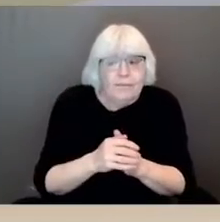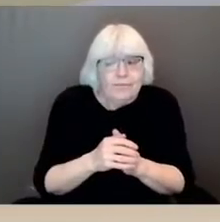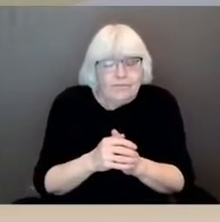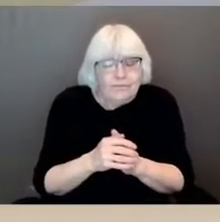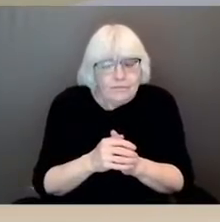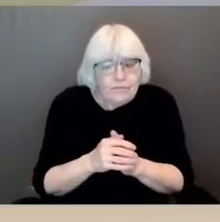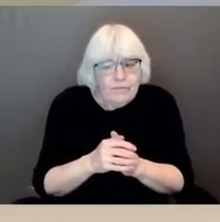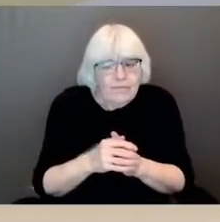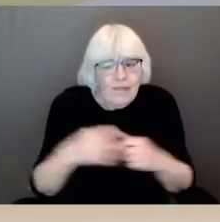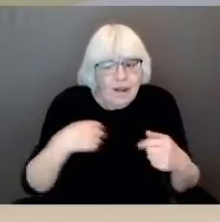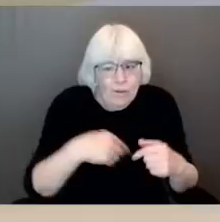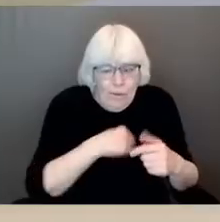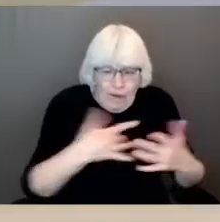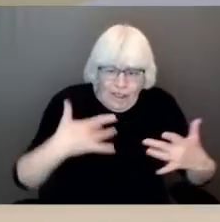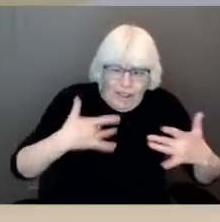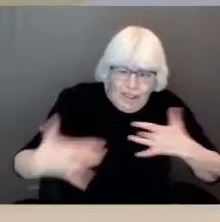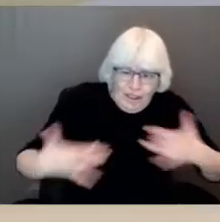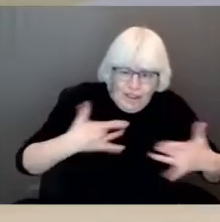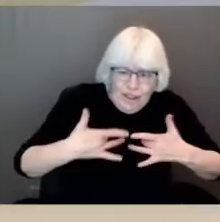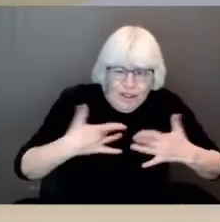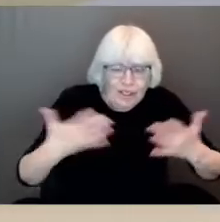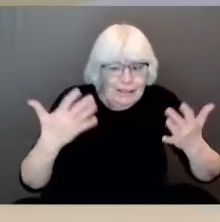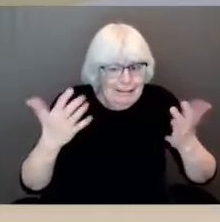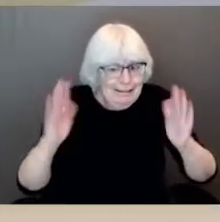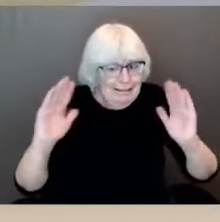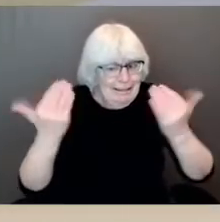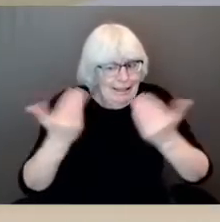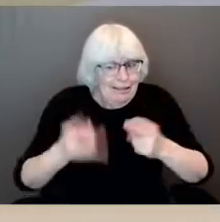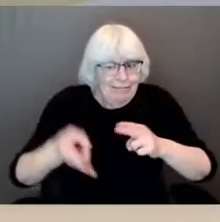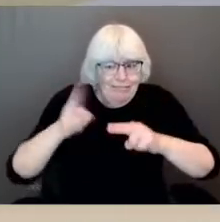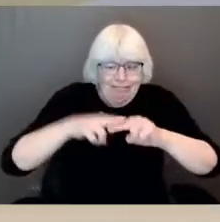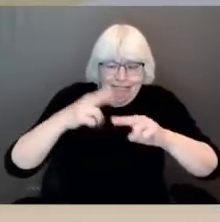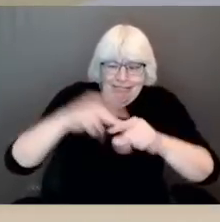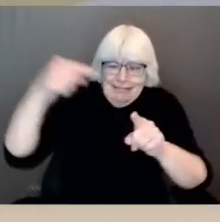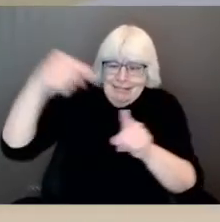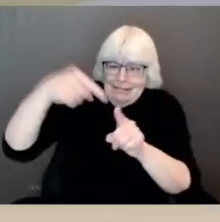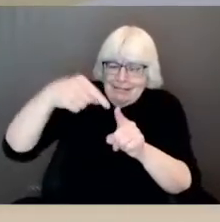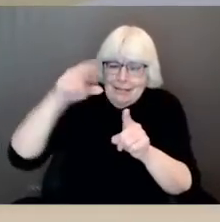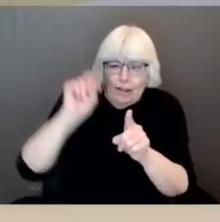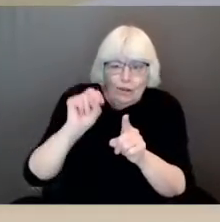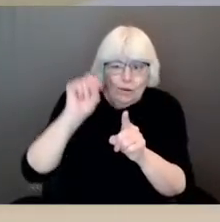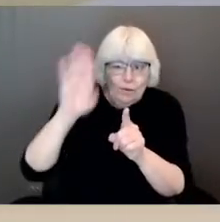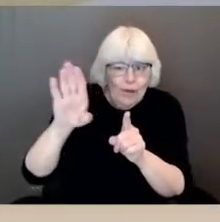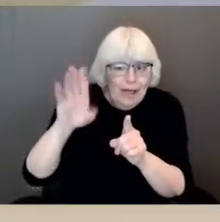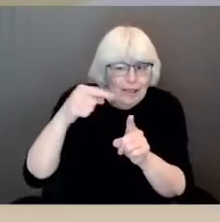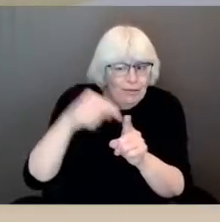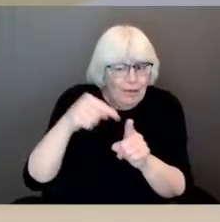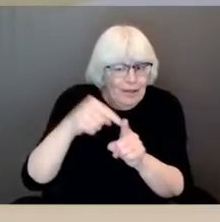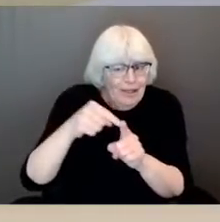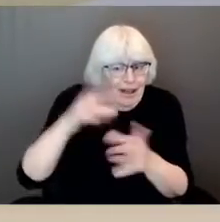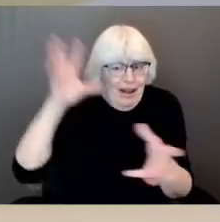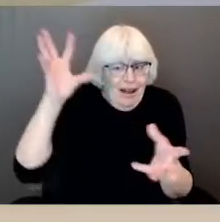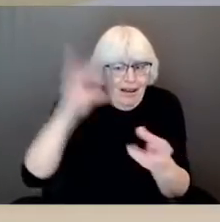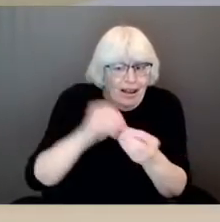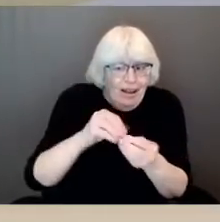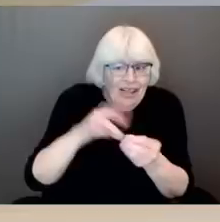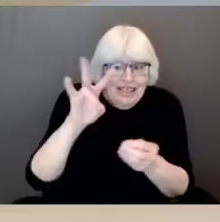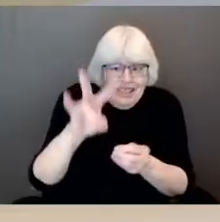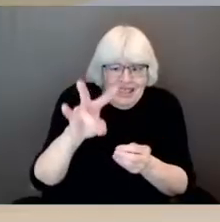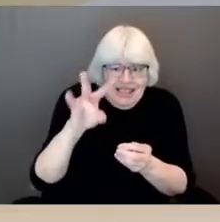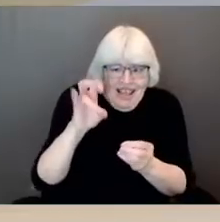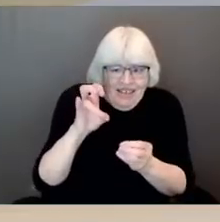of COVID-19 in New Brunswick especially. Currently, there are 768 active cases in that